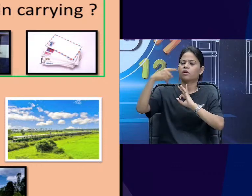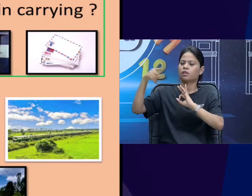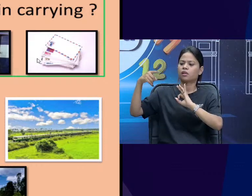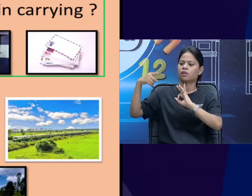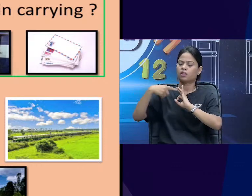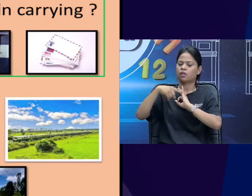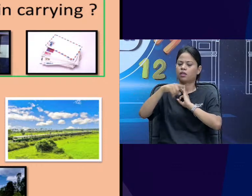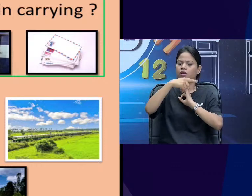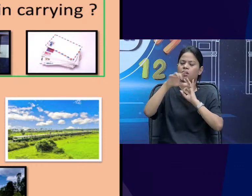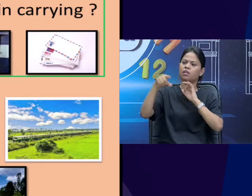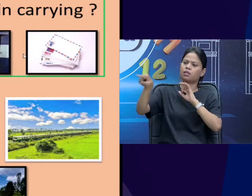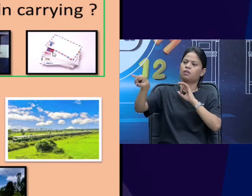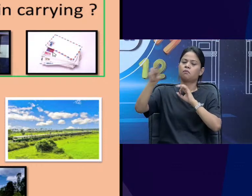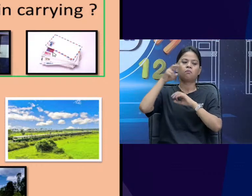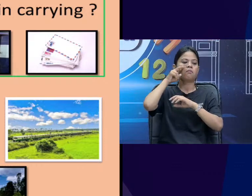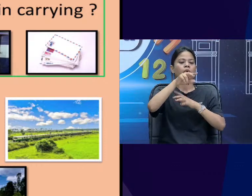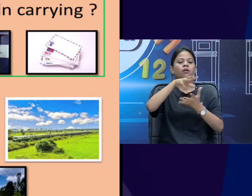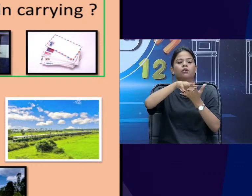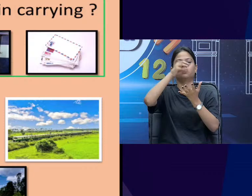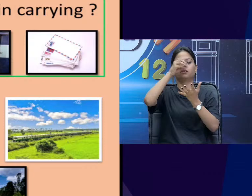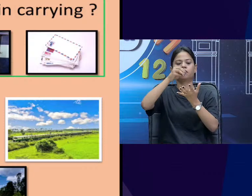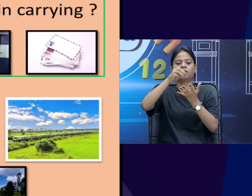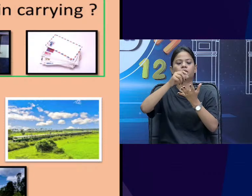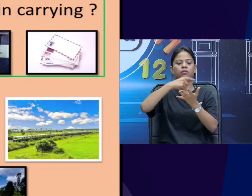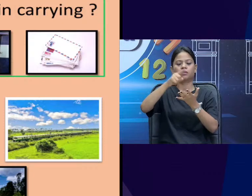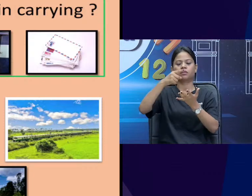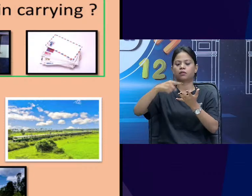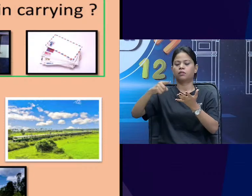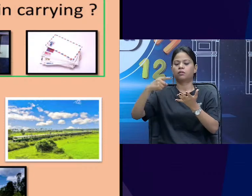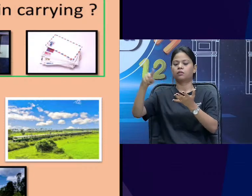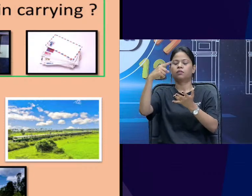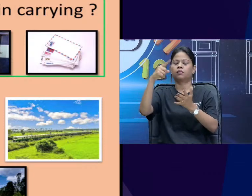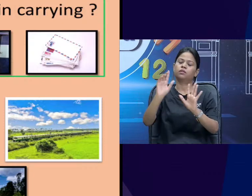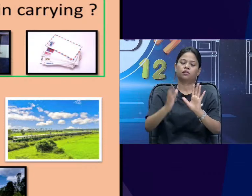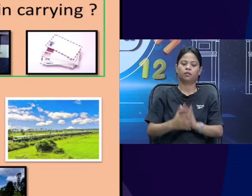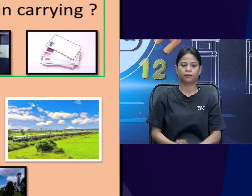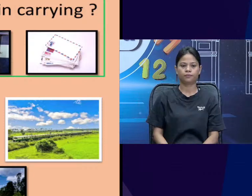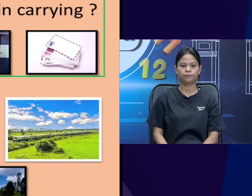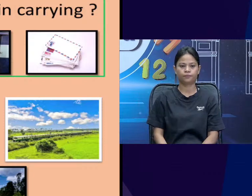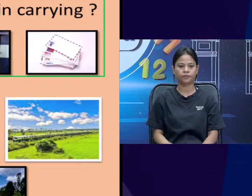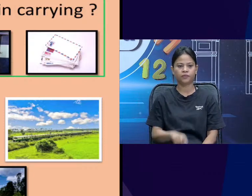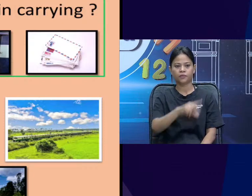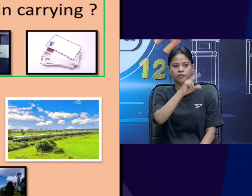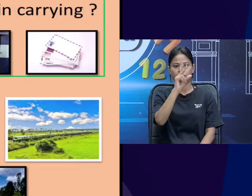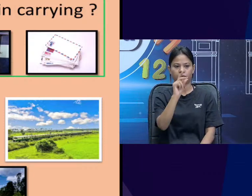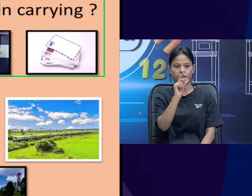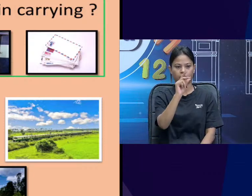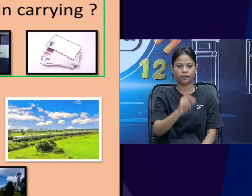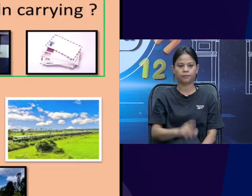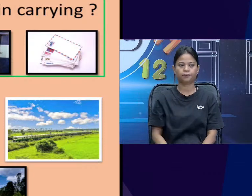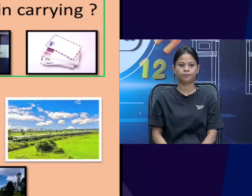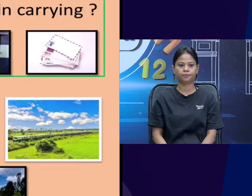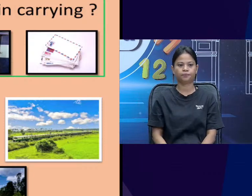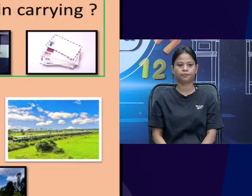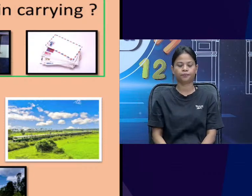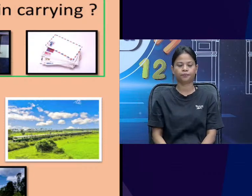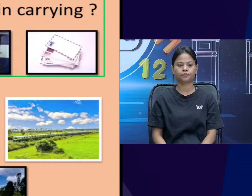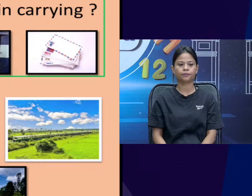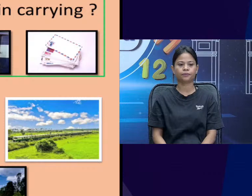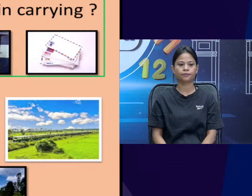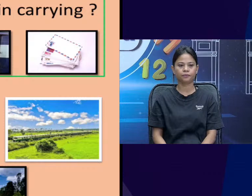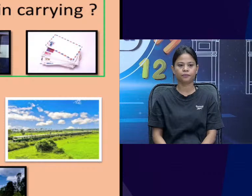and mail. Any out of these 3, what is this train carrying? Second question, match near